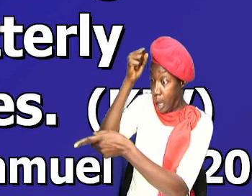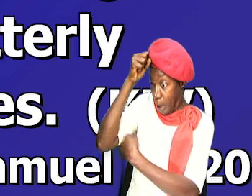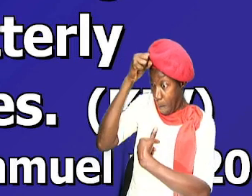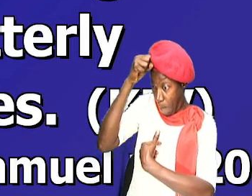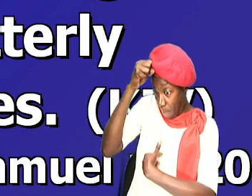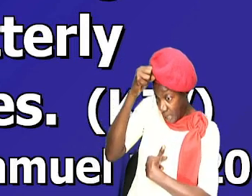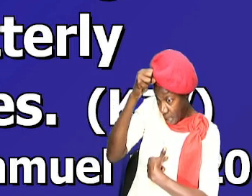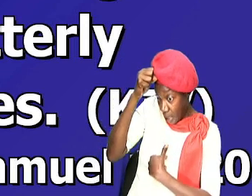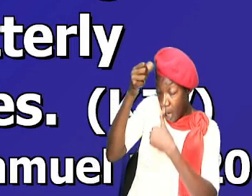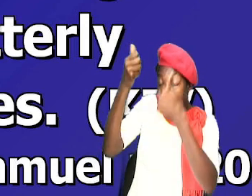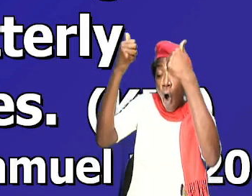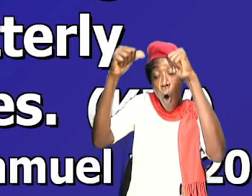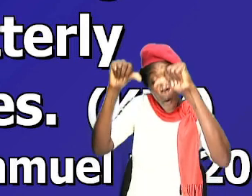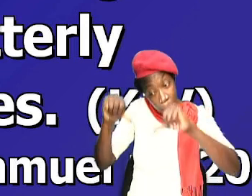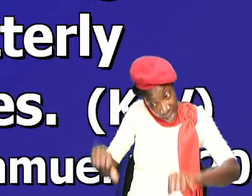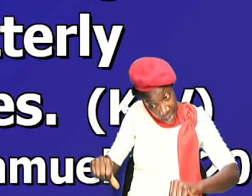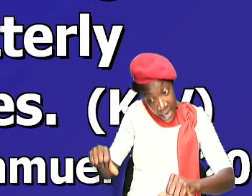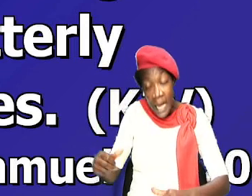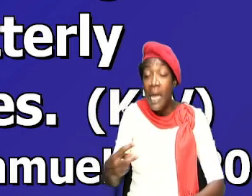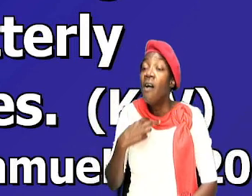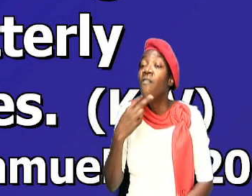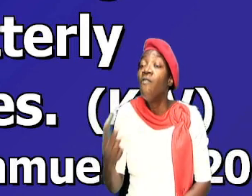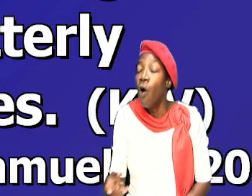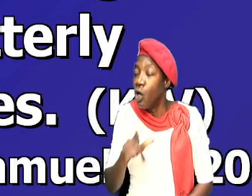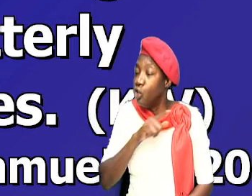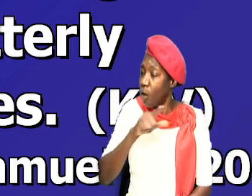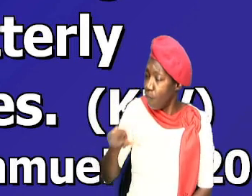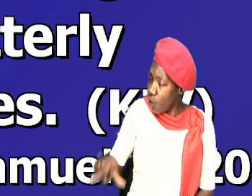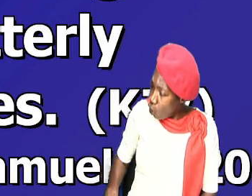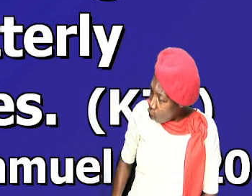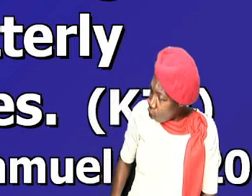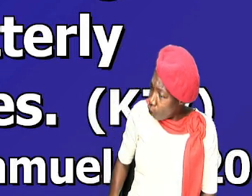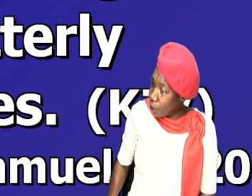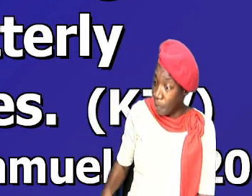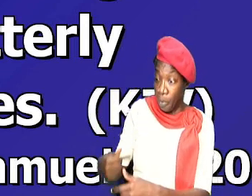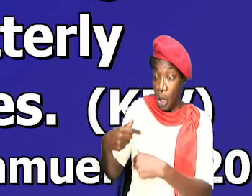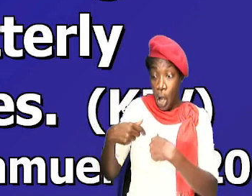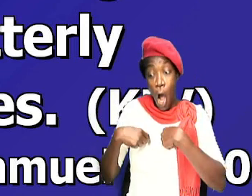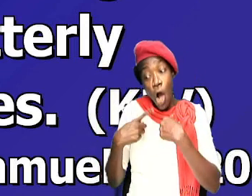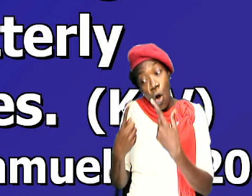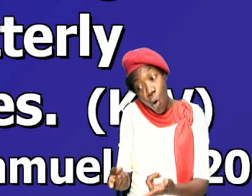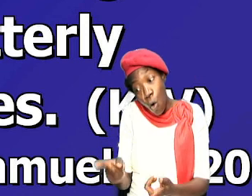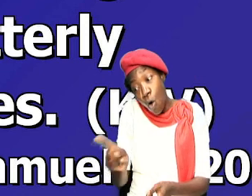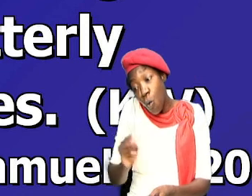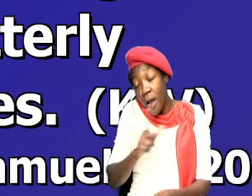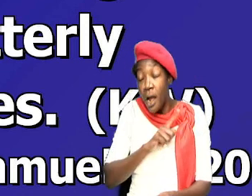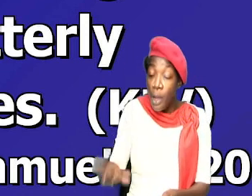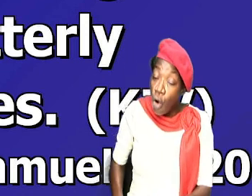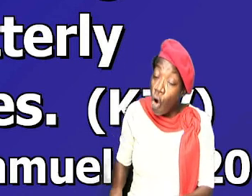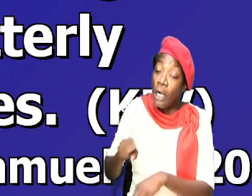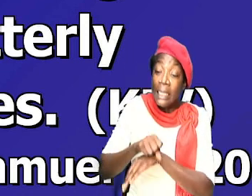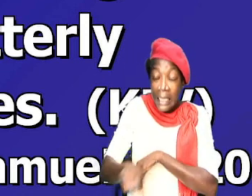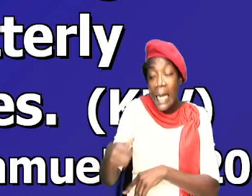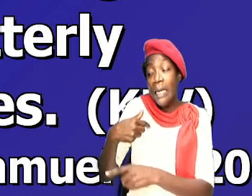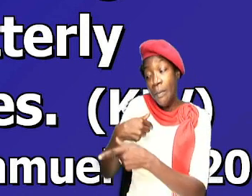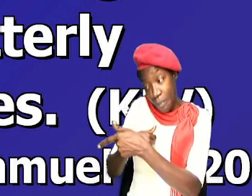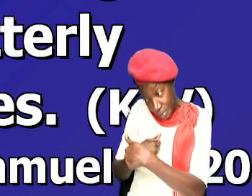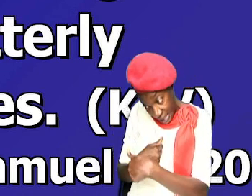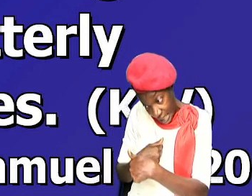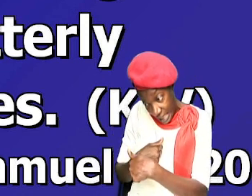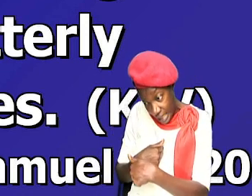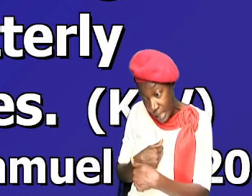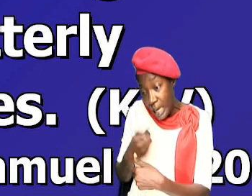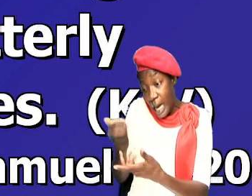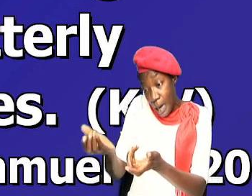the voice of the Lord, and have gone the way which the Lord has sent me, and have brought